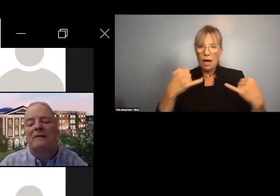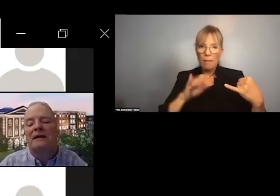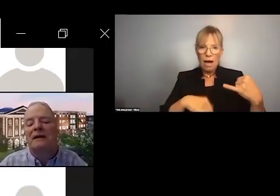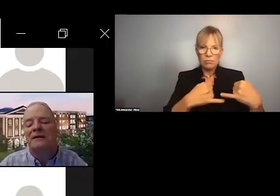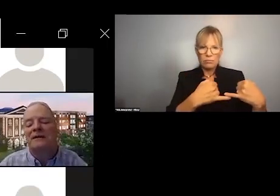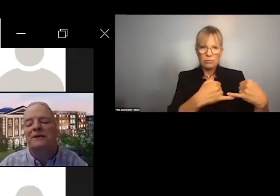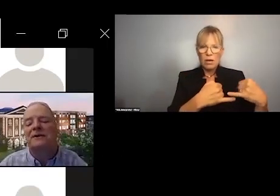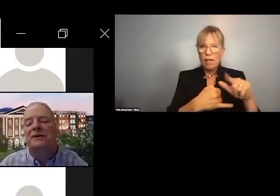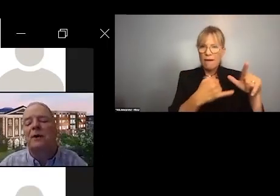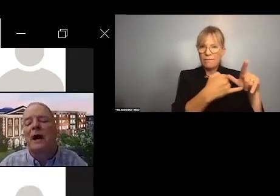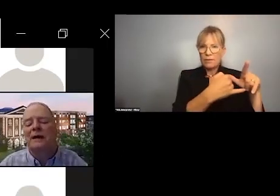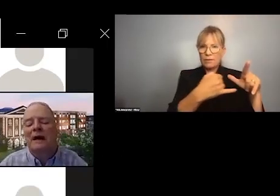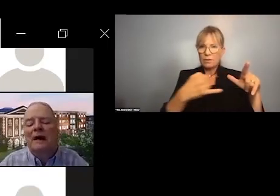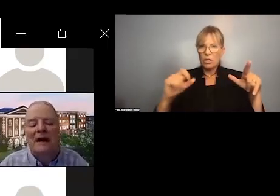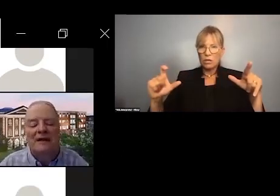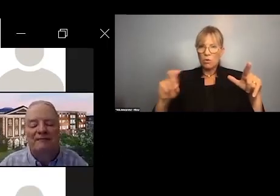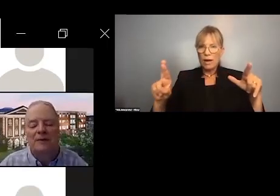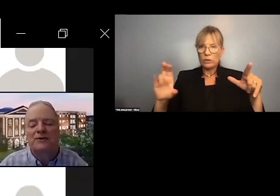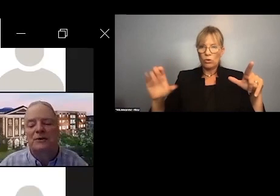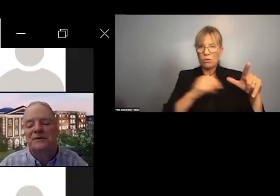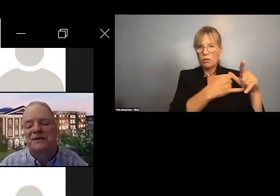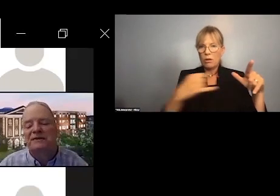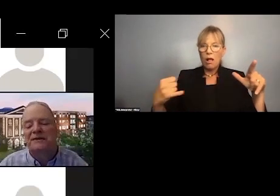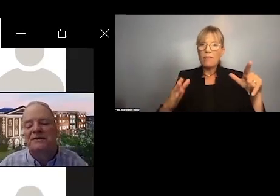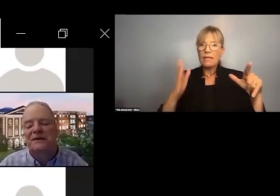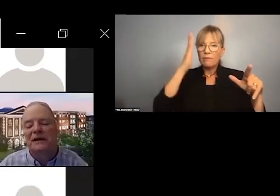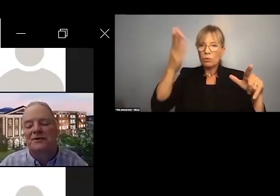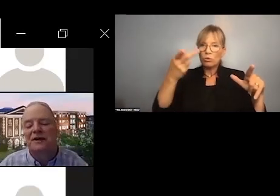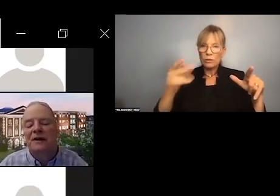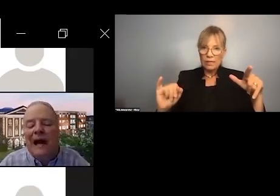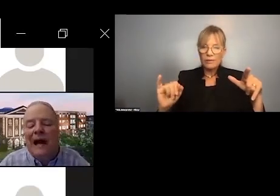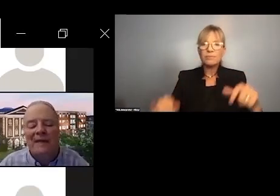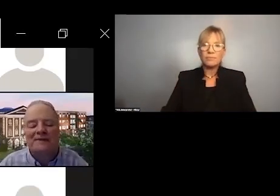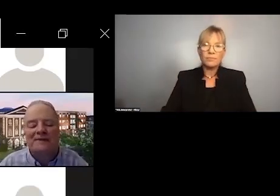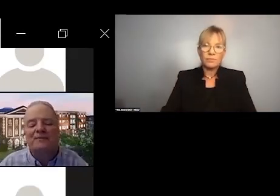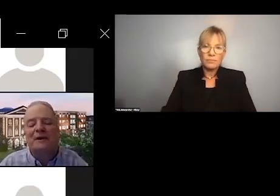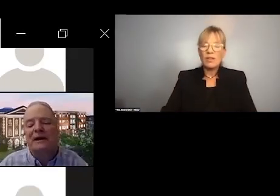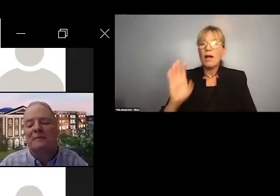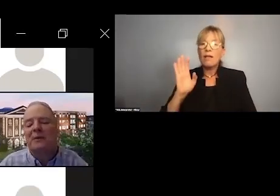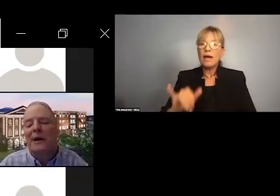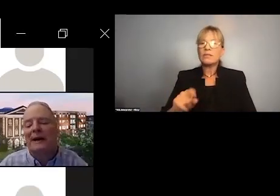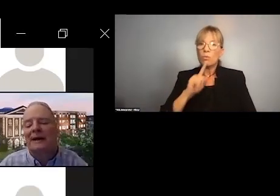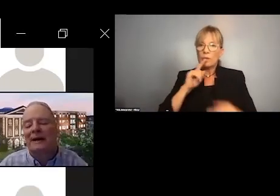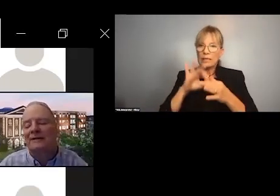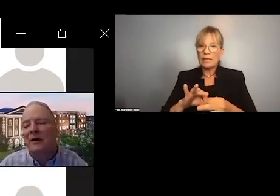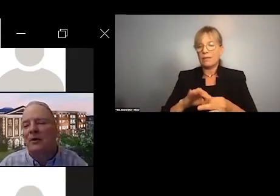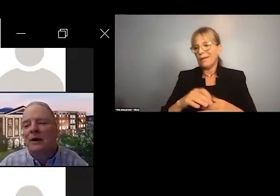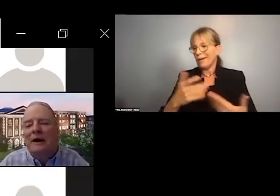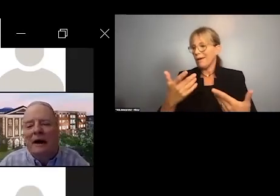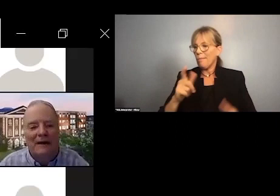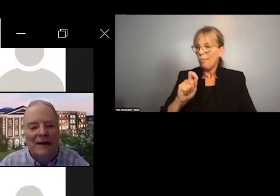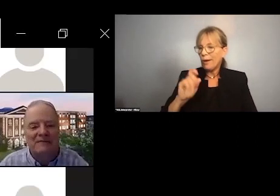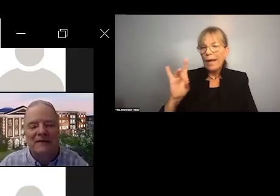bottom from the left-hand circle to the right, that is future perceived isolation. and that's related 0.8. And